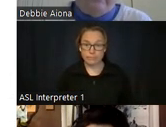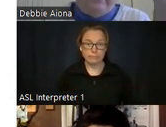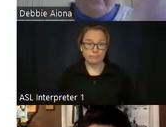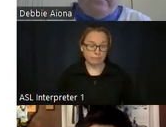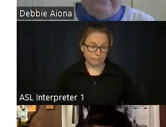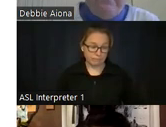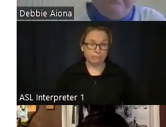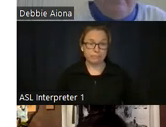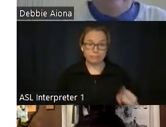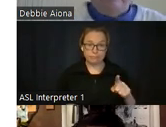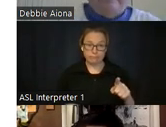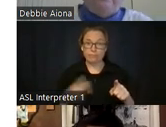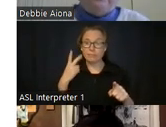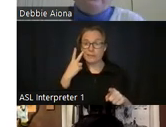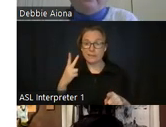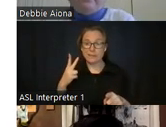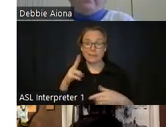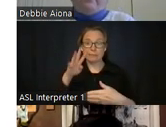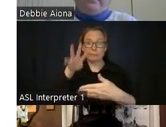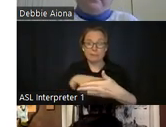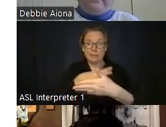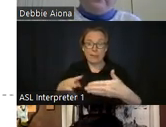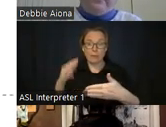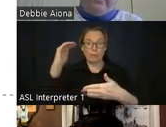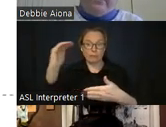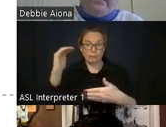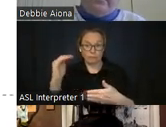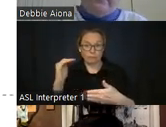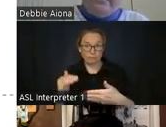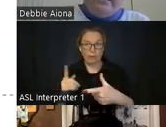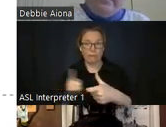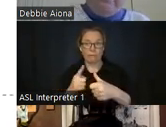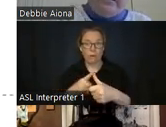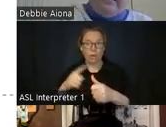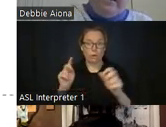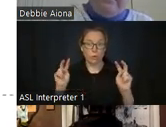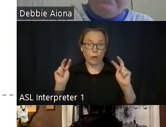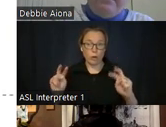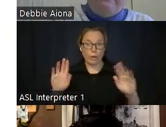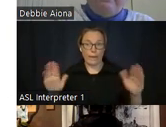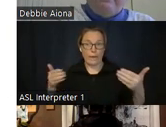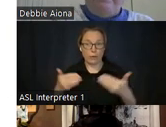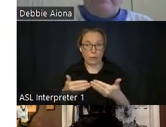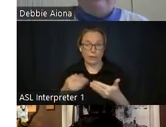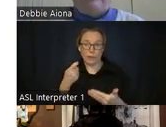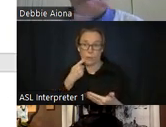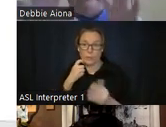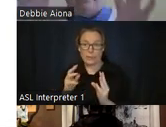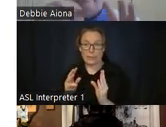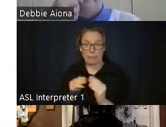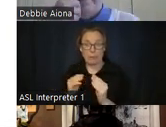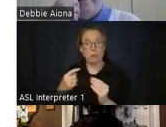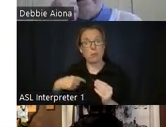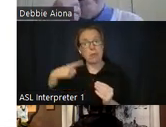Yes, so you see there's a table of contents, and then we're going to just start into the introduction here. At the last meeting, we decided it'd be a good idea